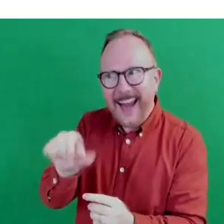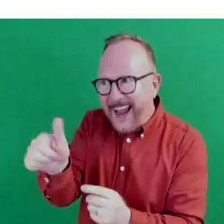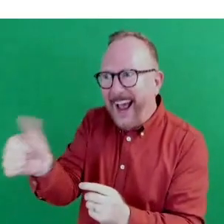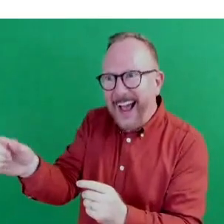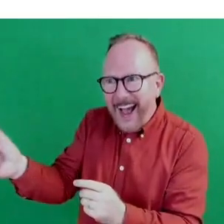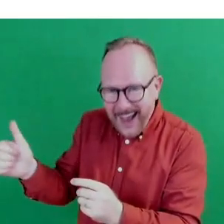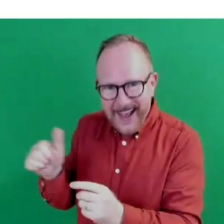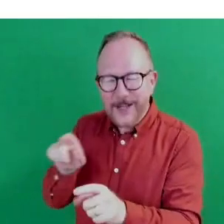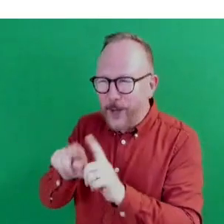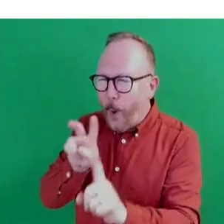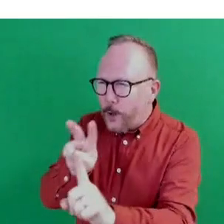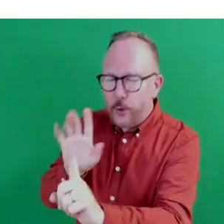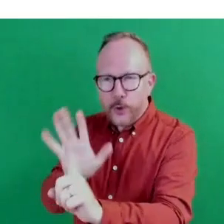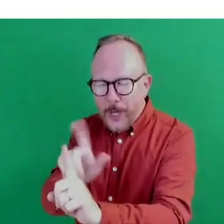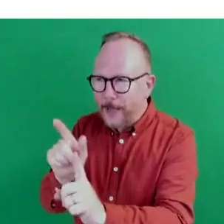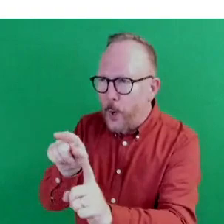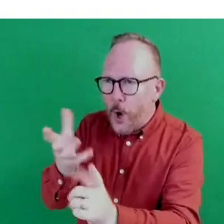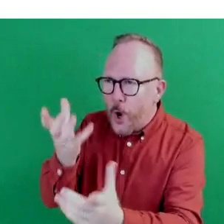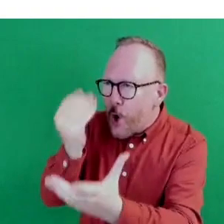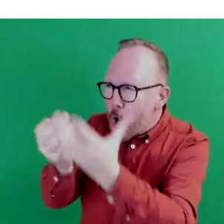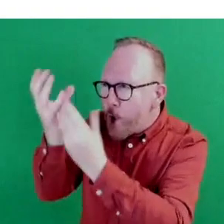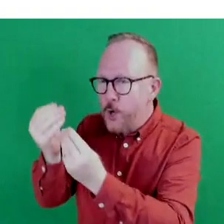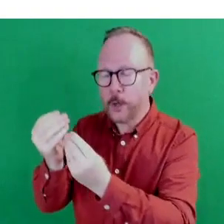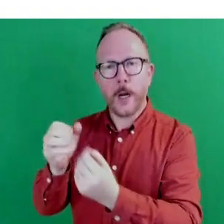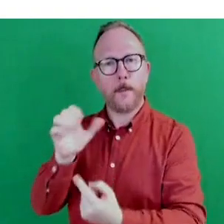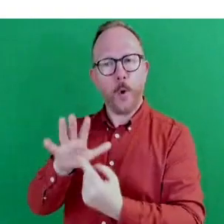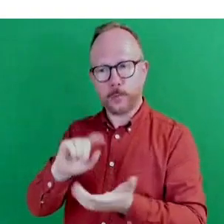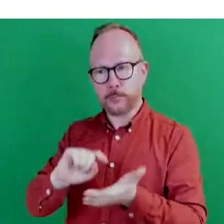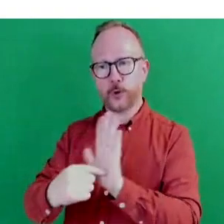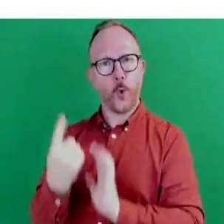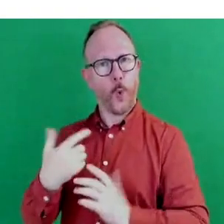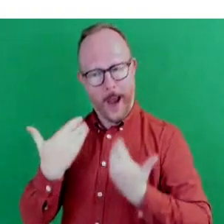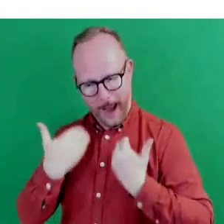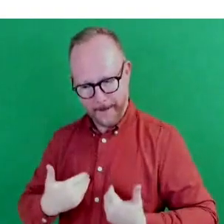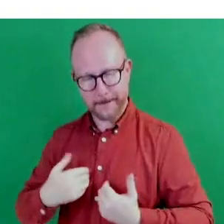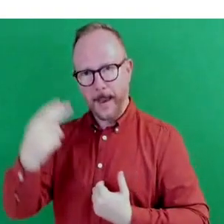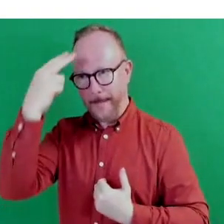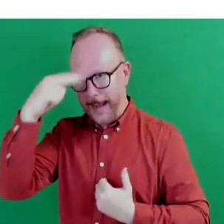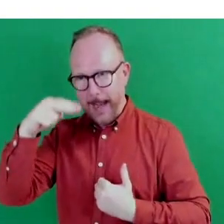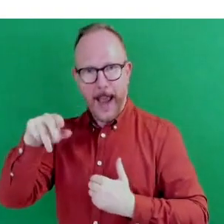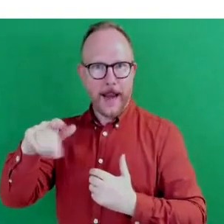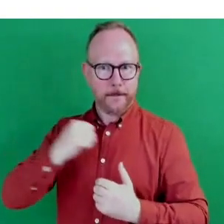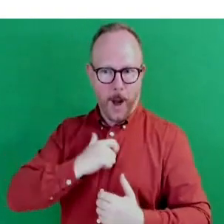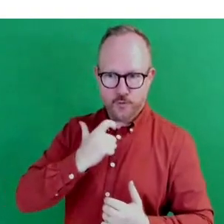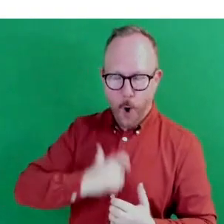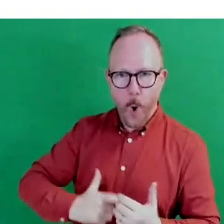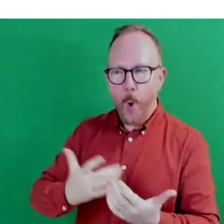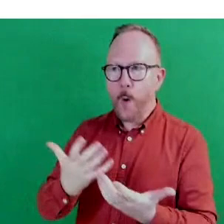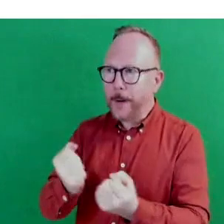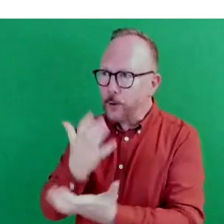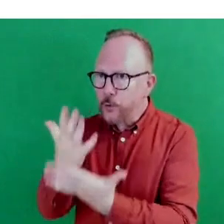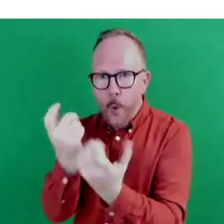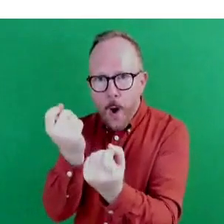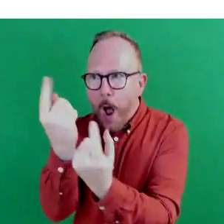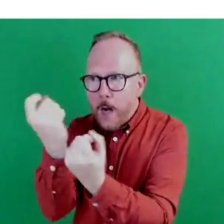I got my name and my role out there, and understood what other people within the service and my colleagues